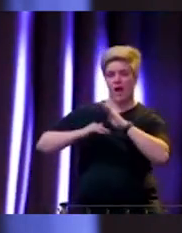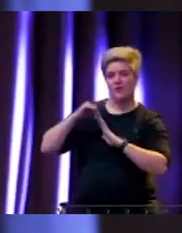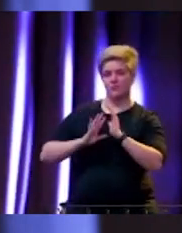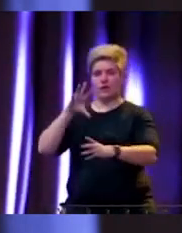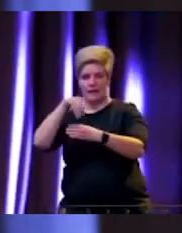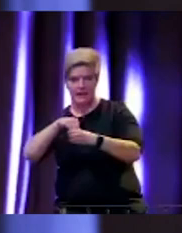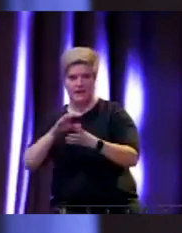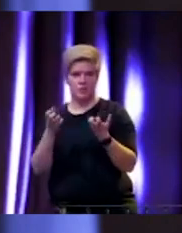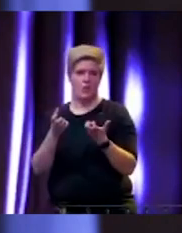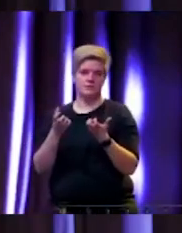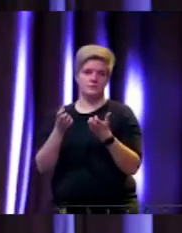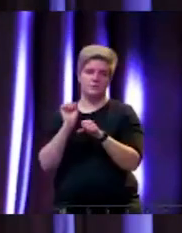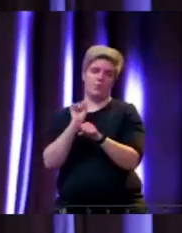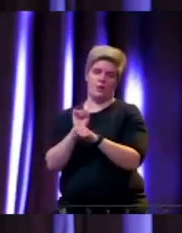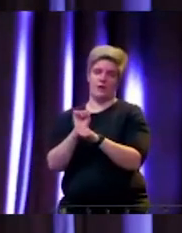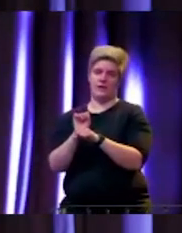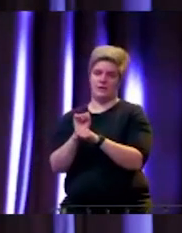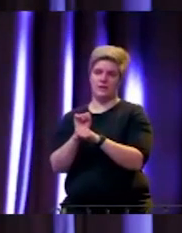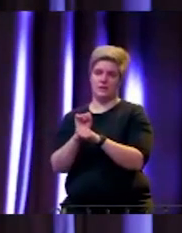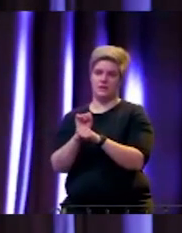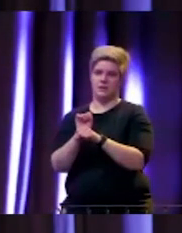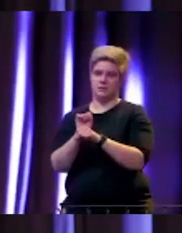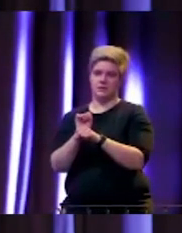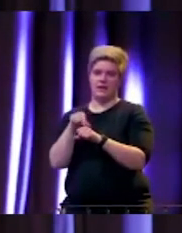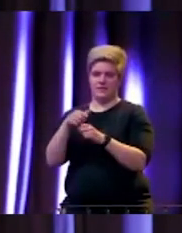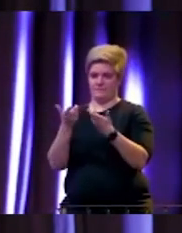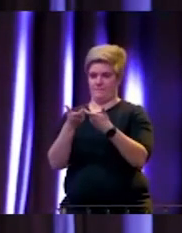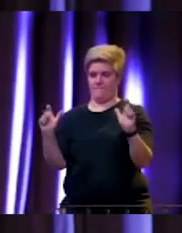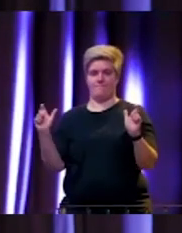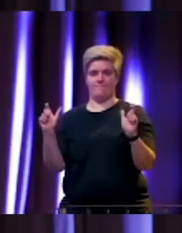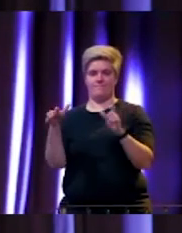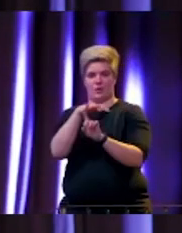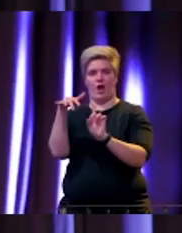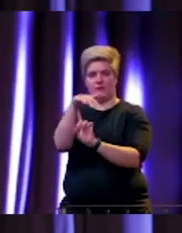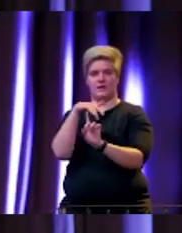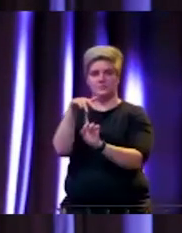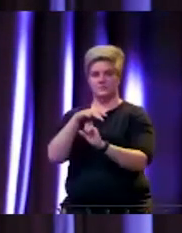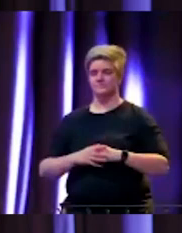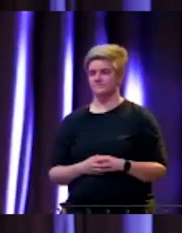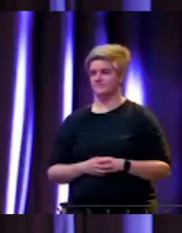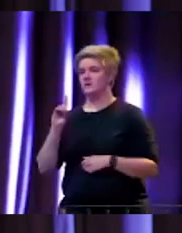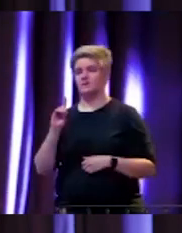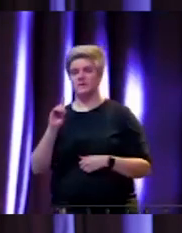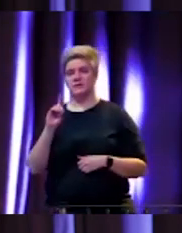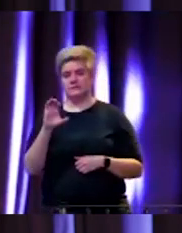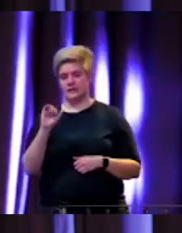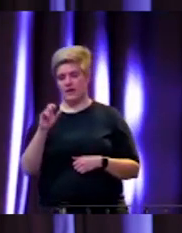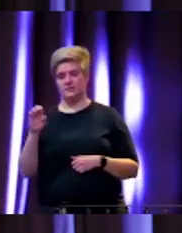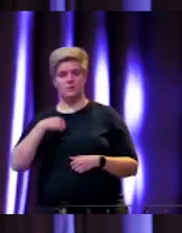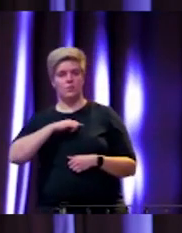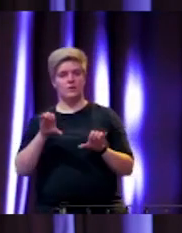that we're talking about at the end of the day. Thanks. We do feedback calls just as a matter of like standard process.